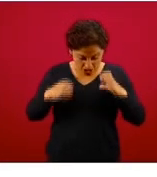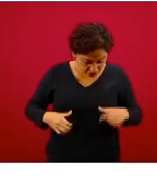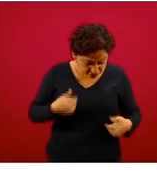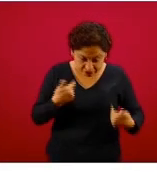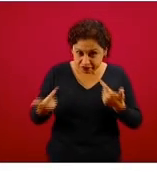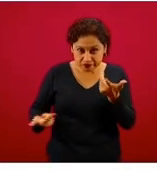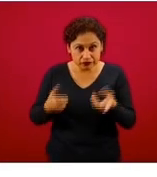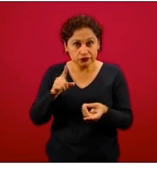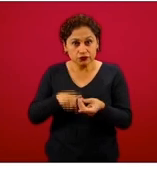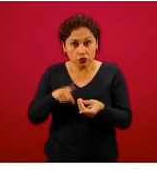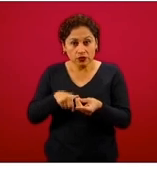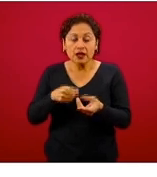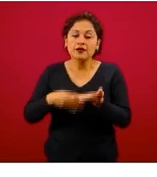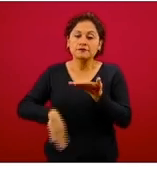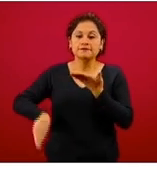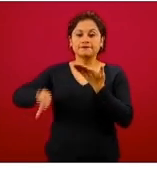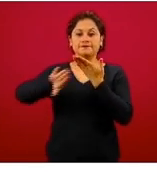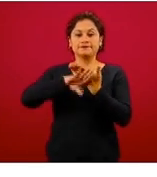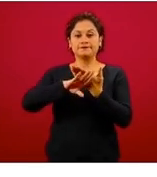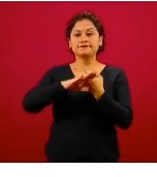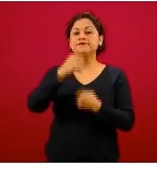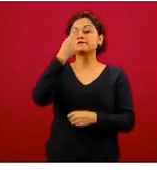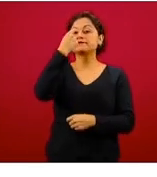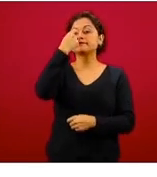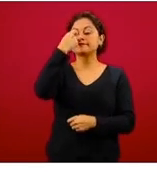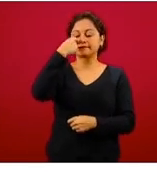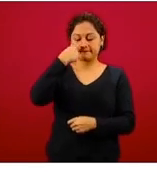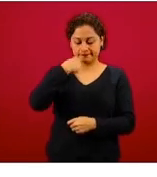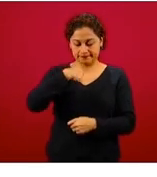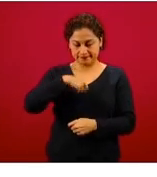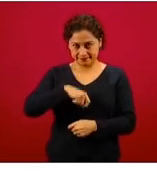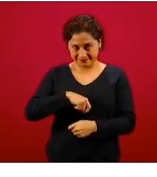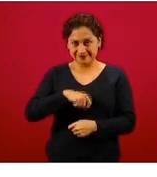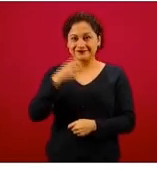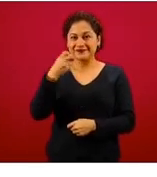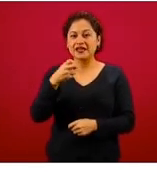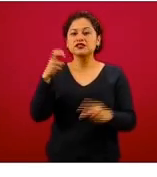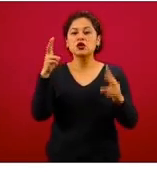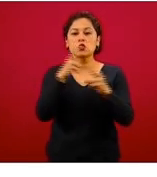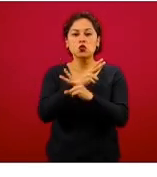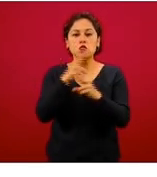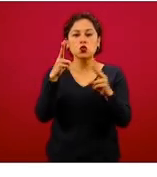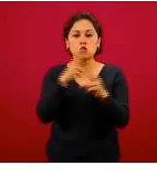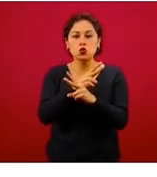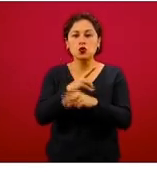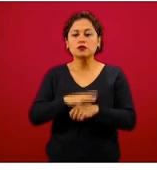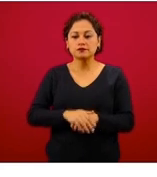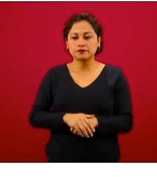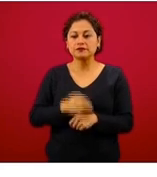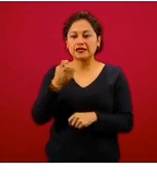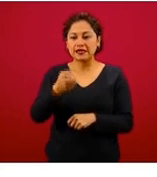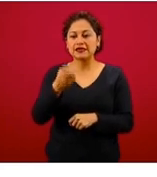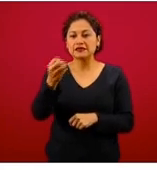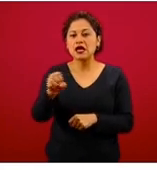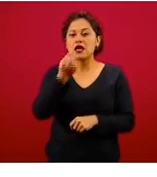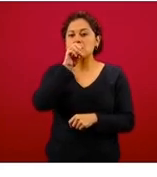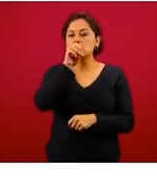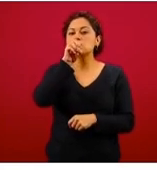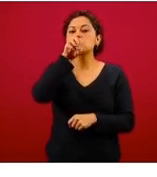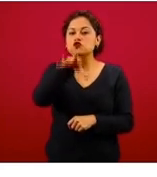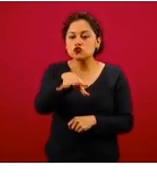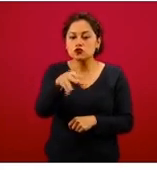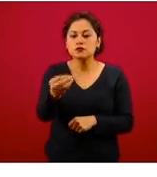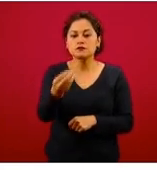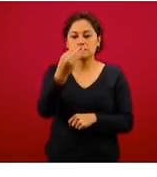the immune system? In a very specific way. It attacks the respiratory tissue.